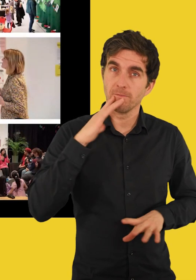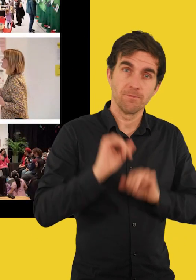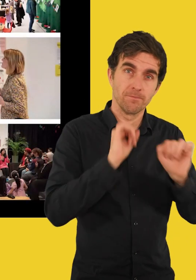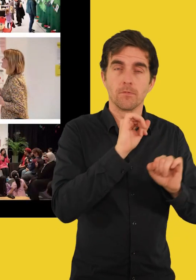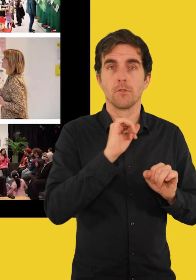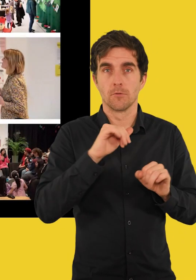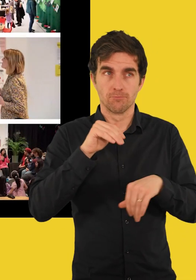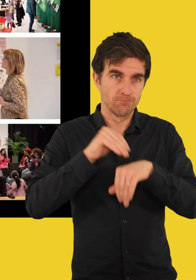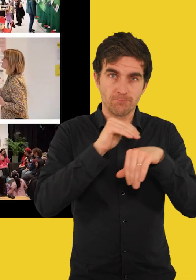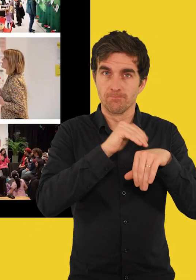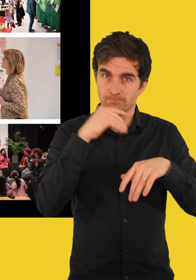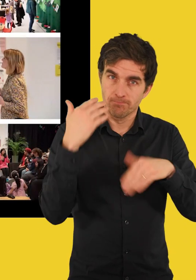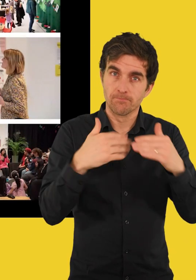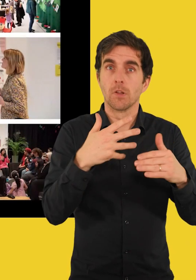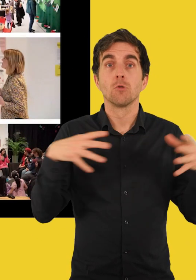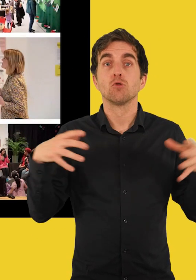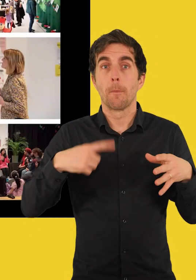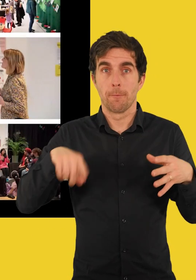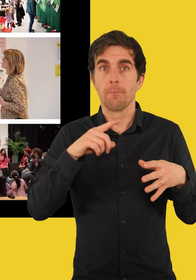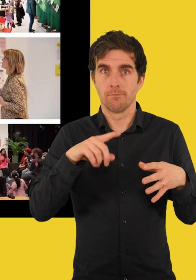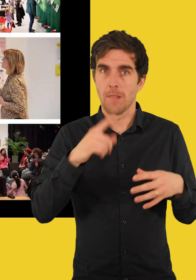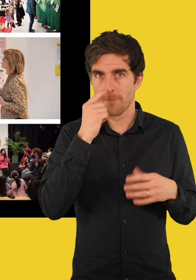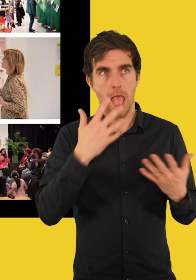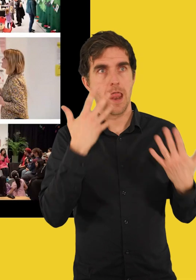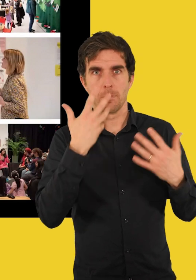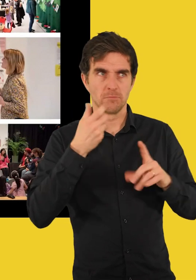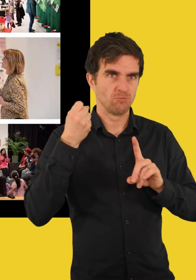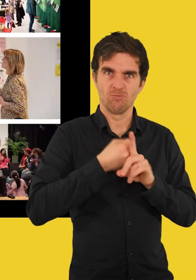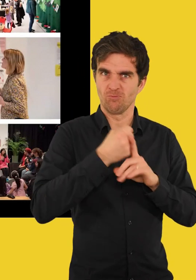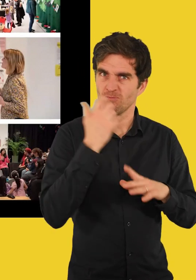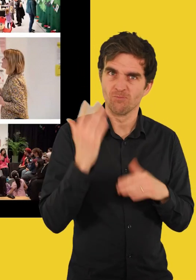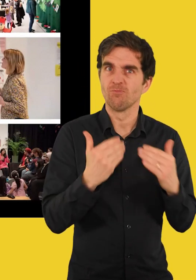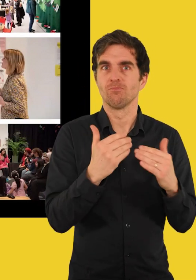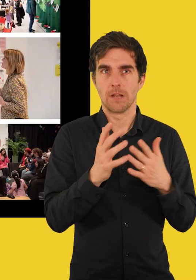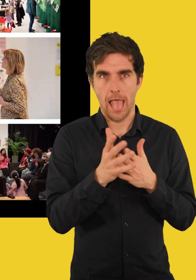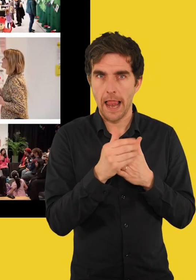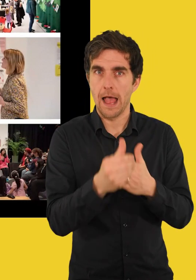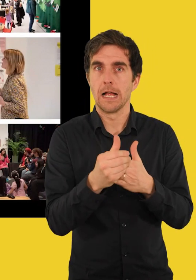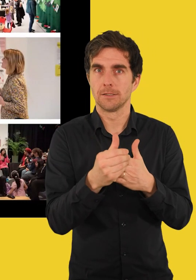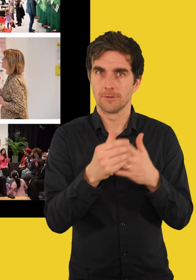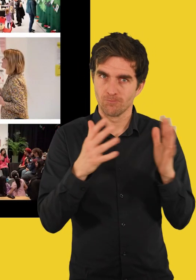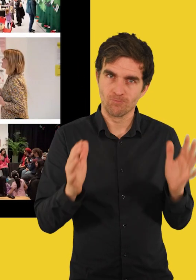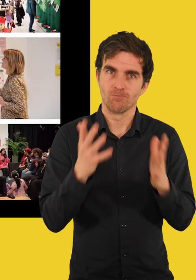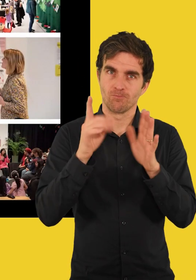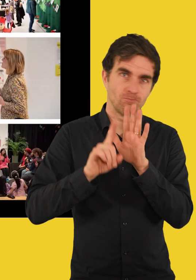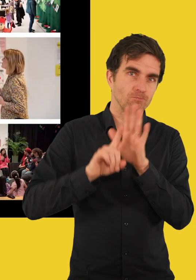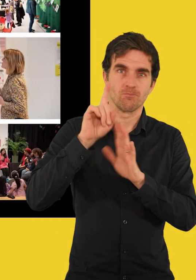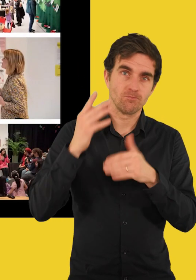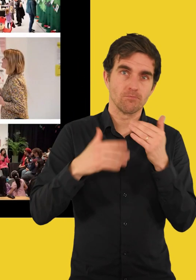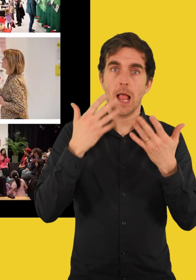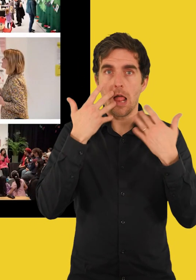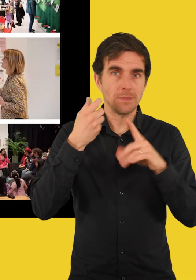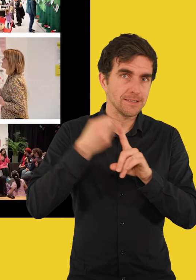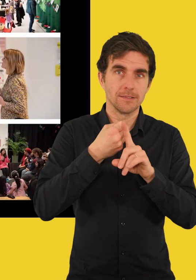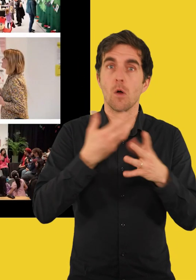it touched and how the group emerged as climate champions, taking a lead in their communities and really championing